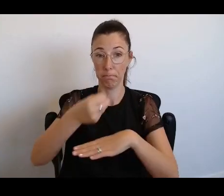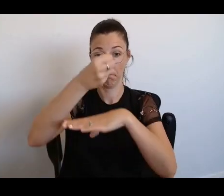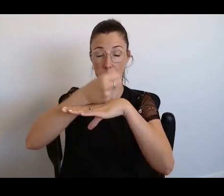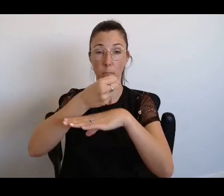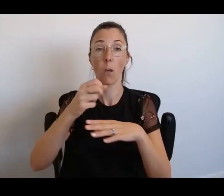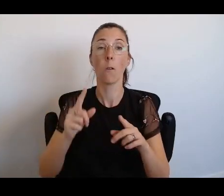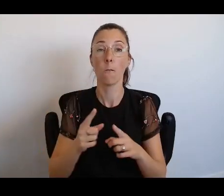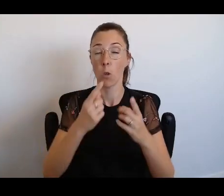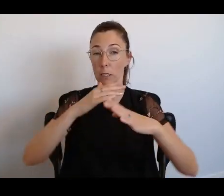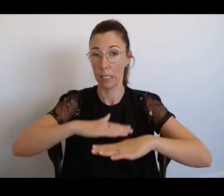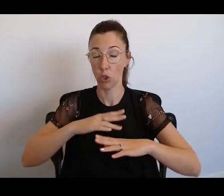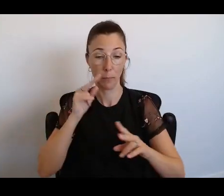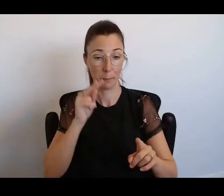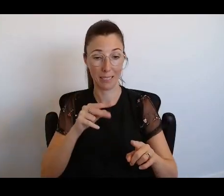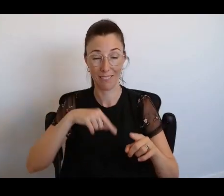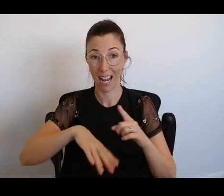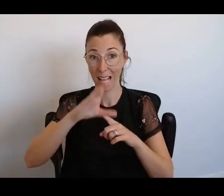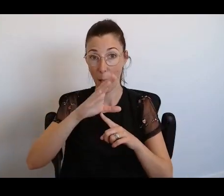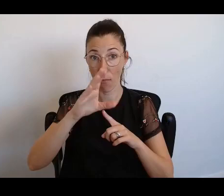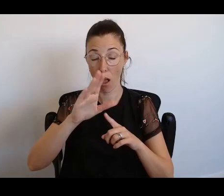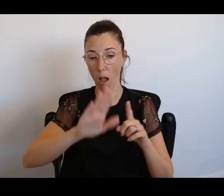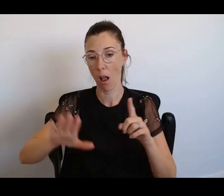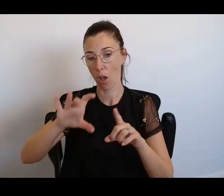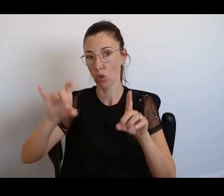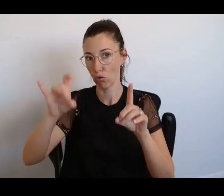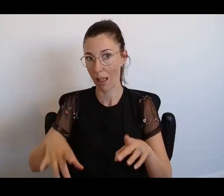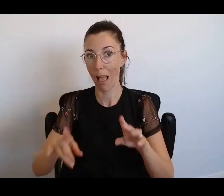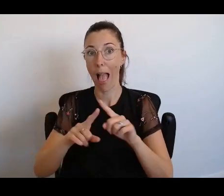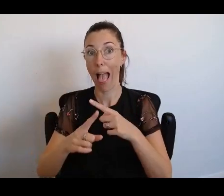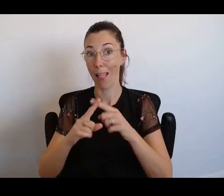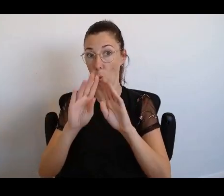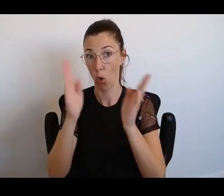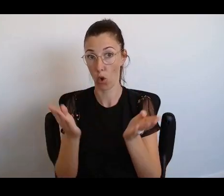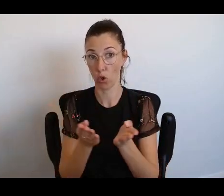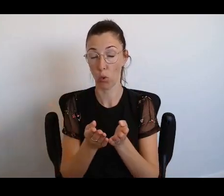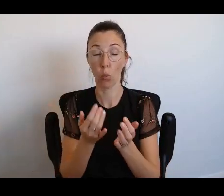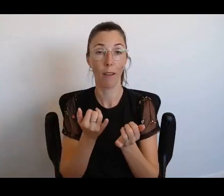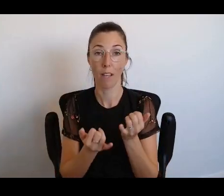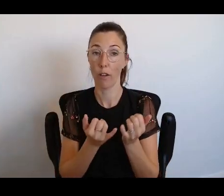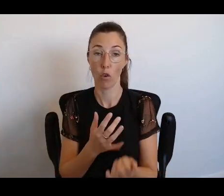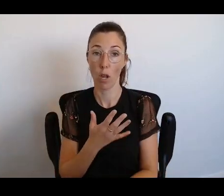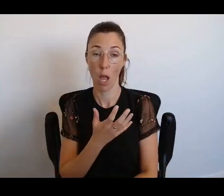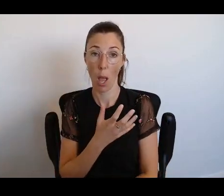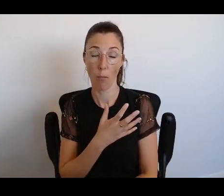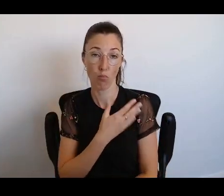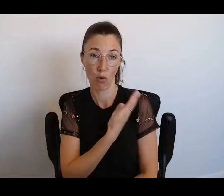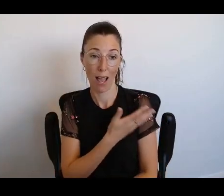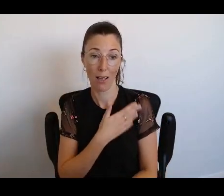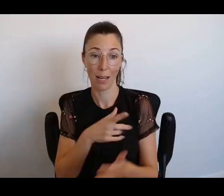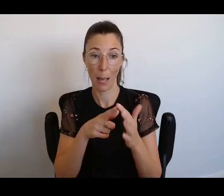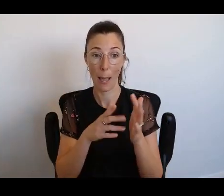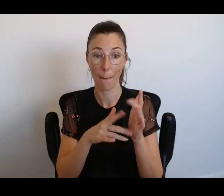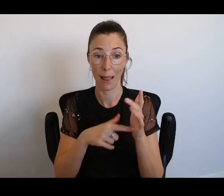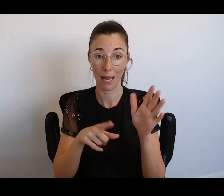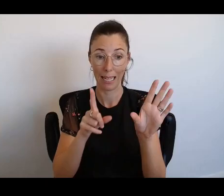across Australia and around the world. And to that end, we're so proud that Emily Naware will premiere